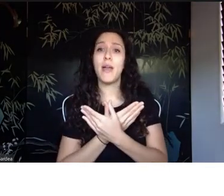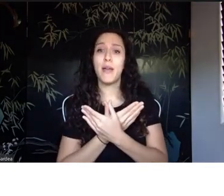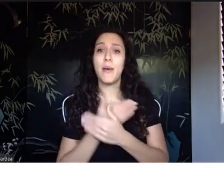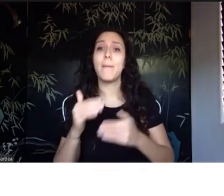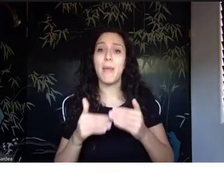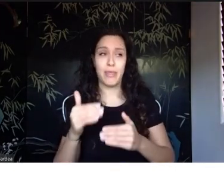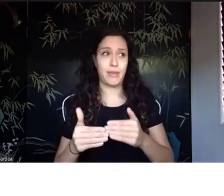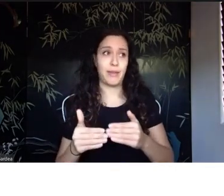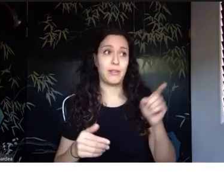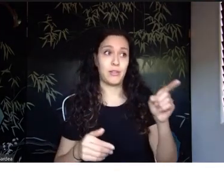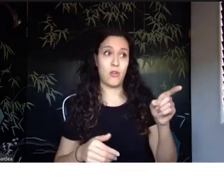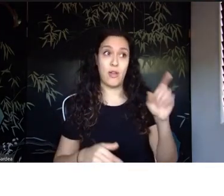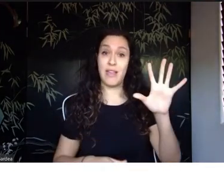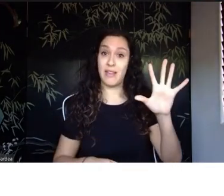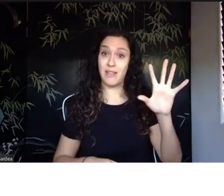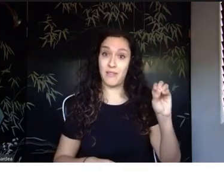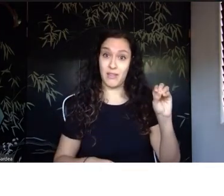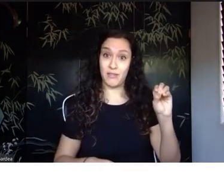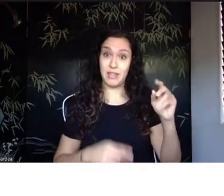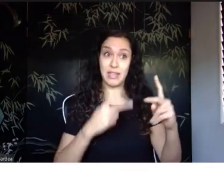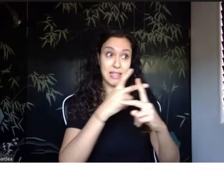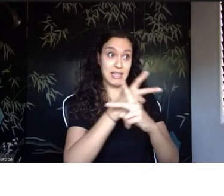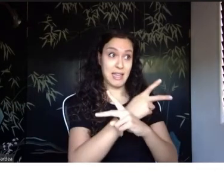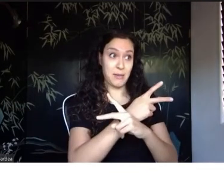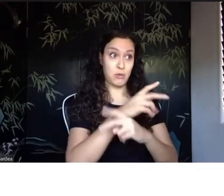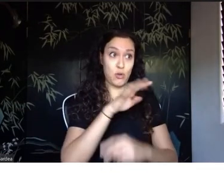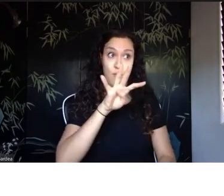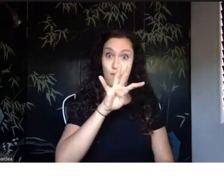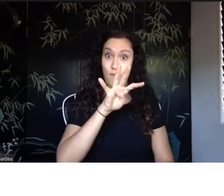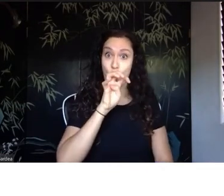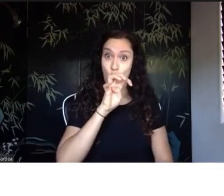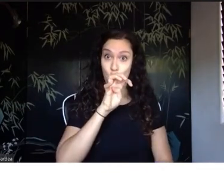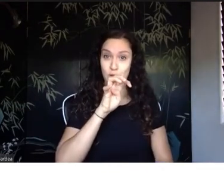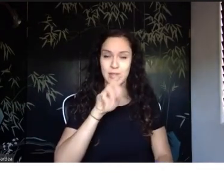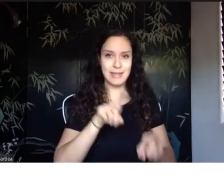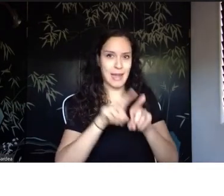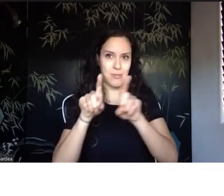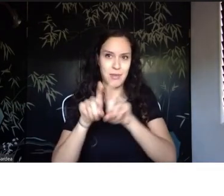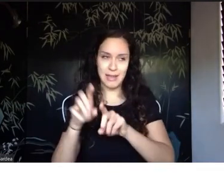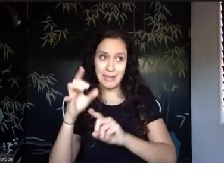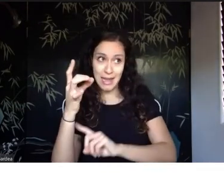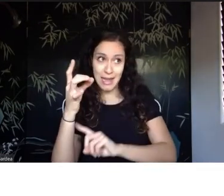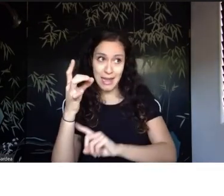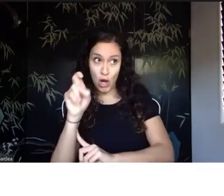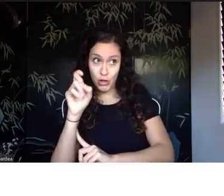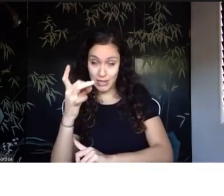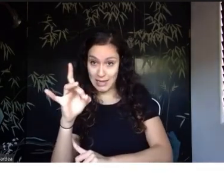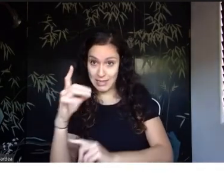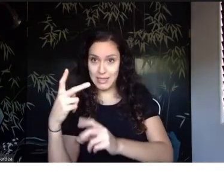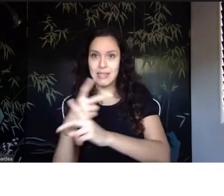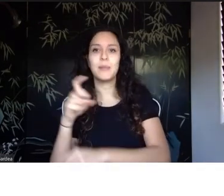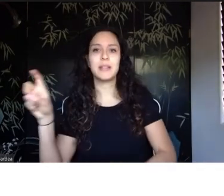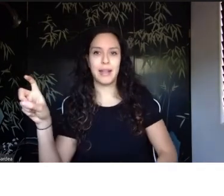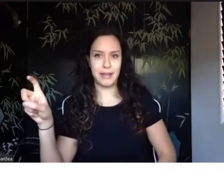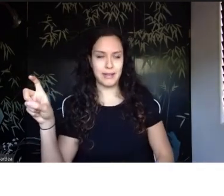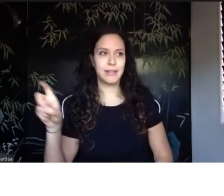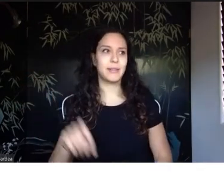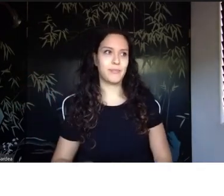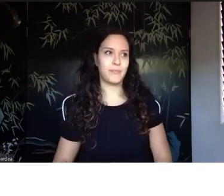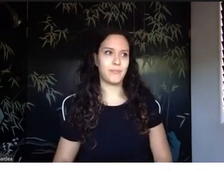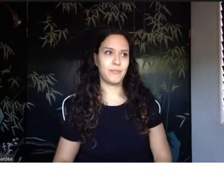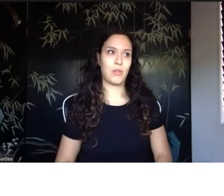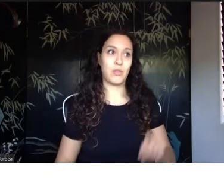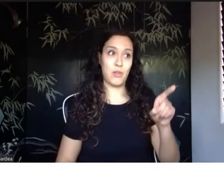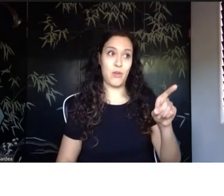50 times 400 is the same thing as 118 times x.